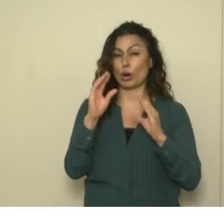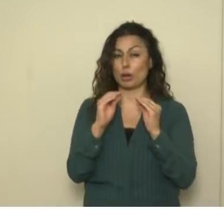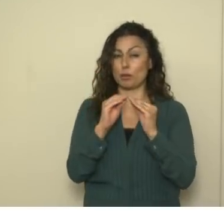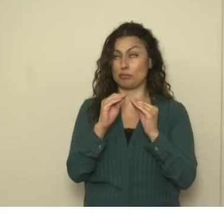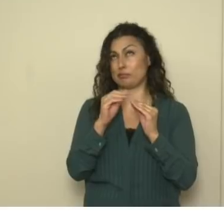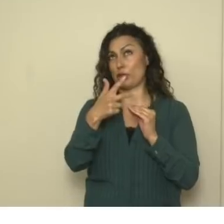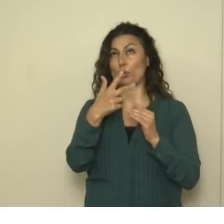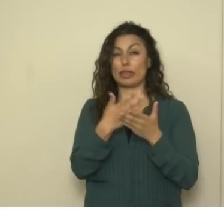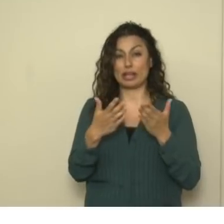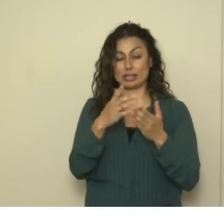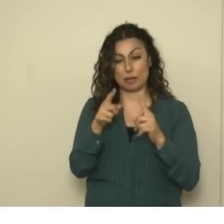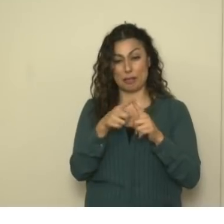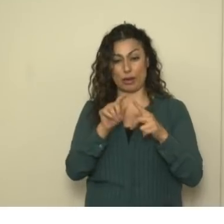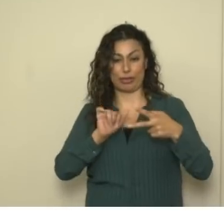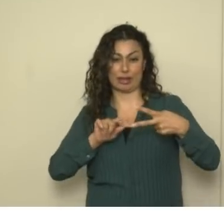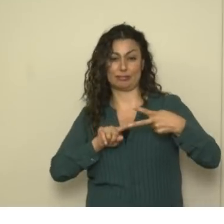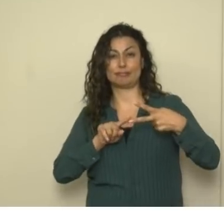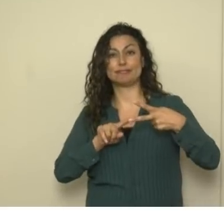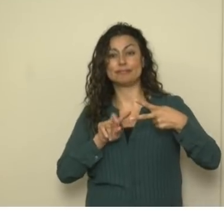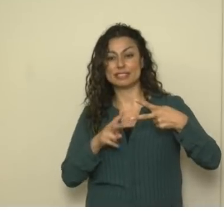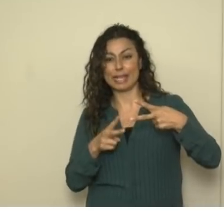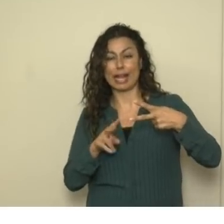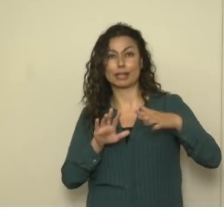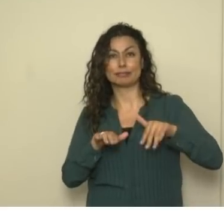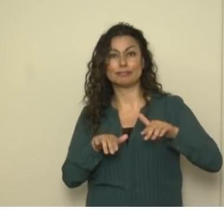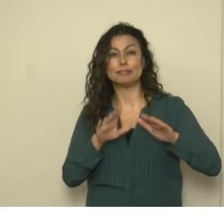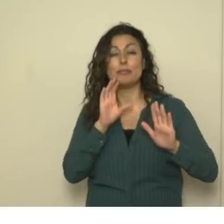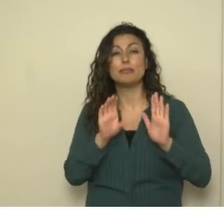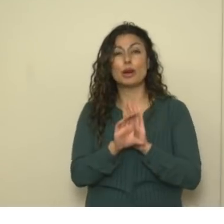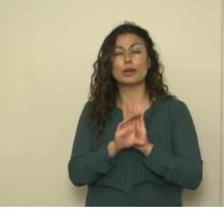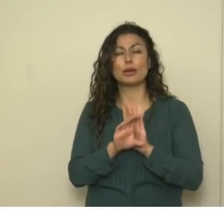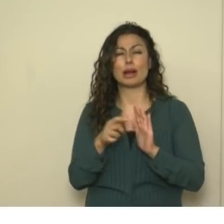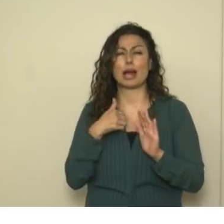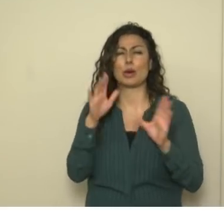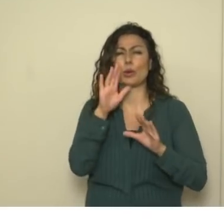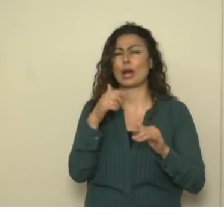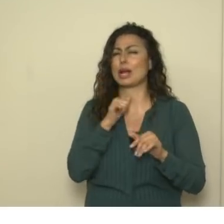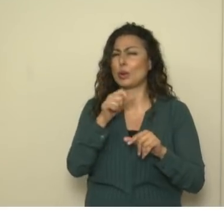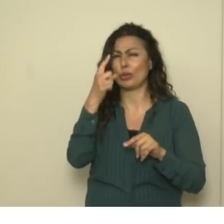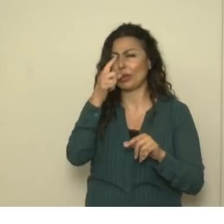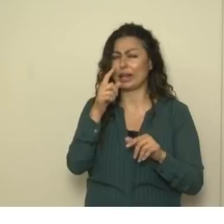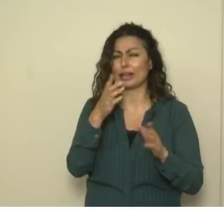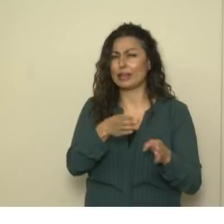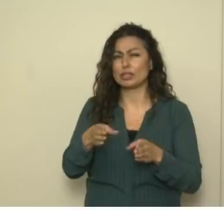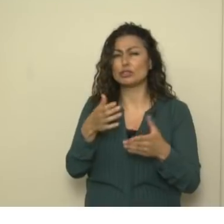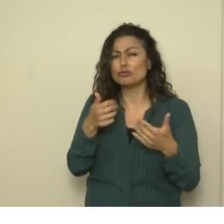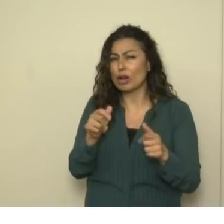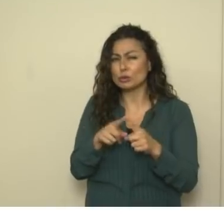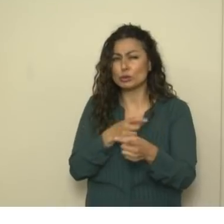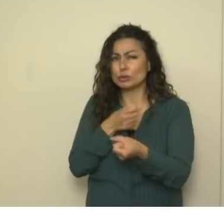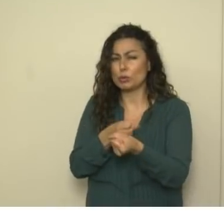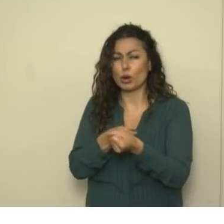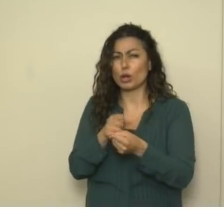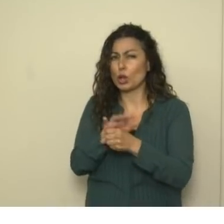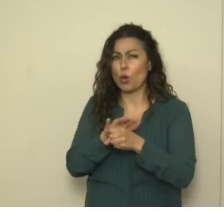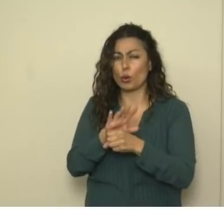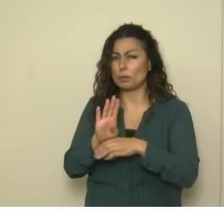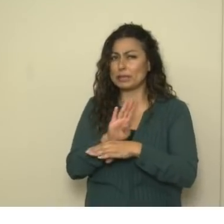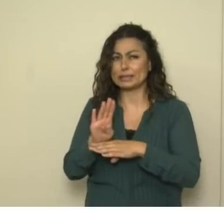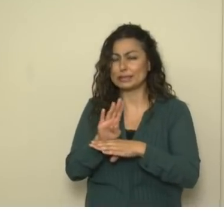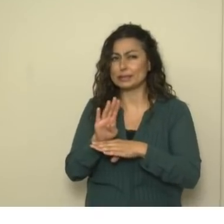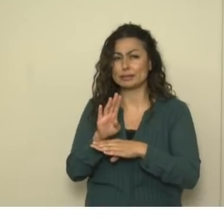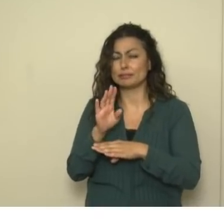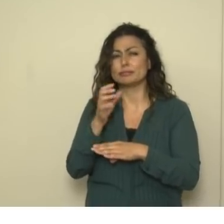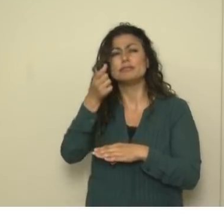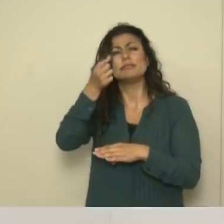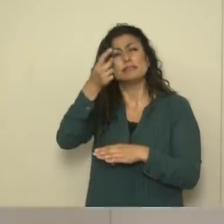obvious about the Hobbs photo. One, I don't think that the individuals who are trying to support a local business